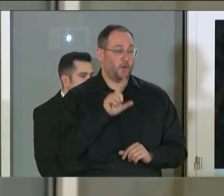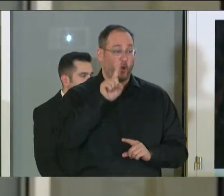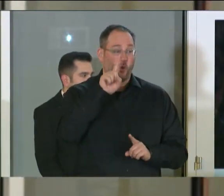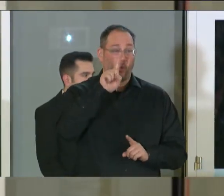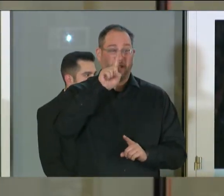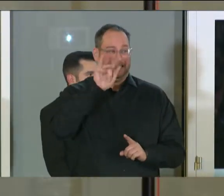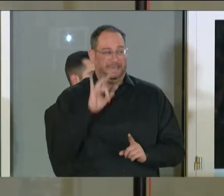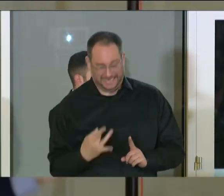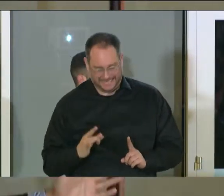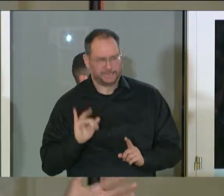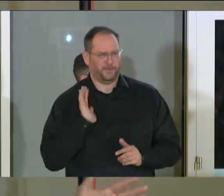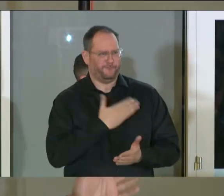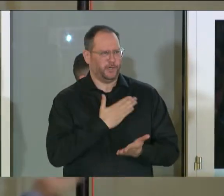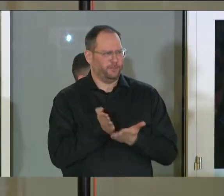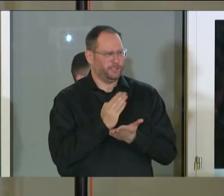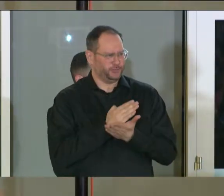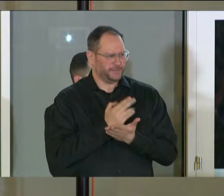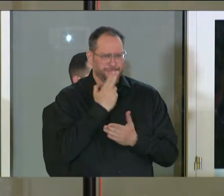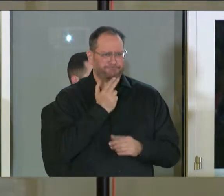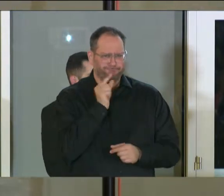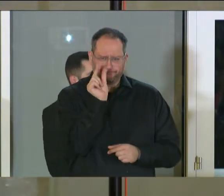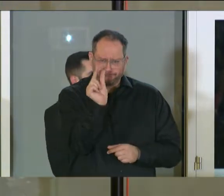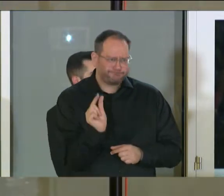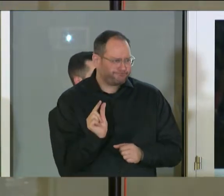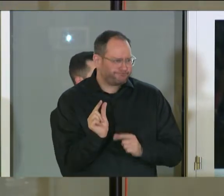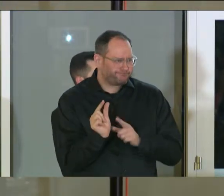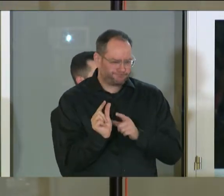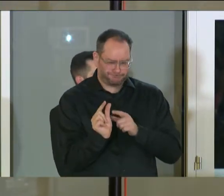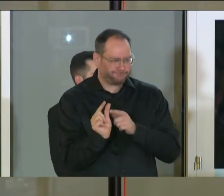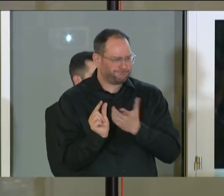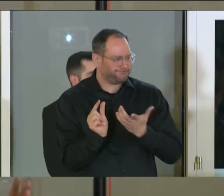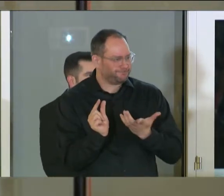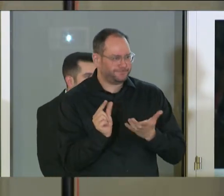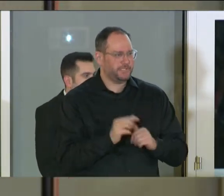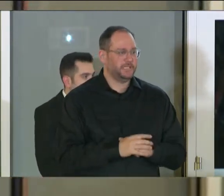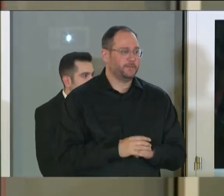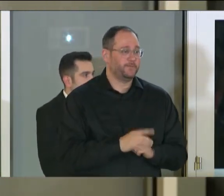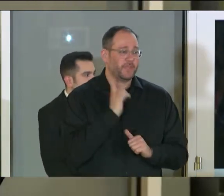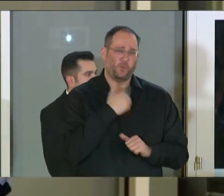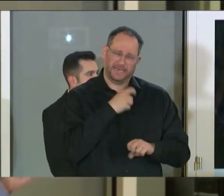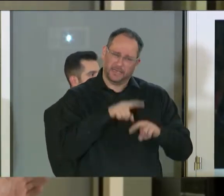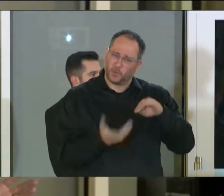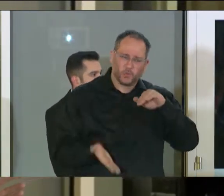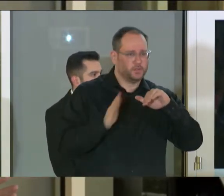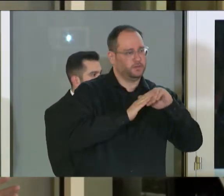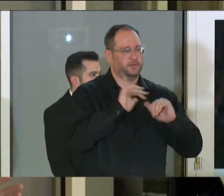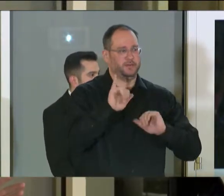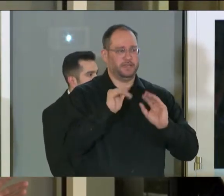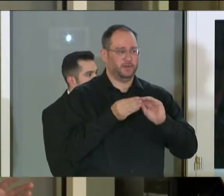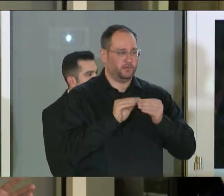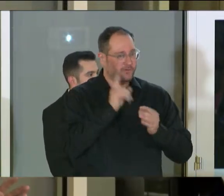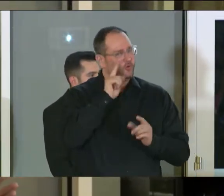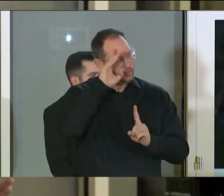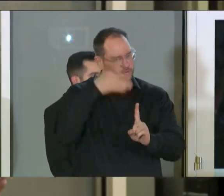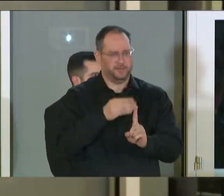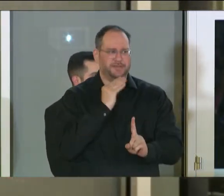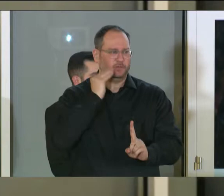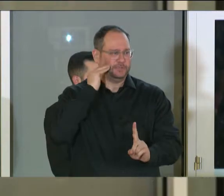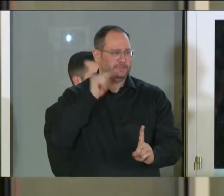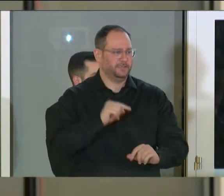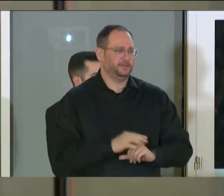1/18th of our budget. And this mayor has actually been responsible for increasing that number on the housing significantly. All I ask in my